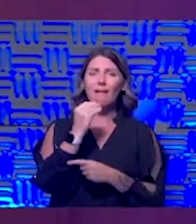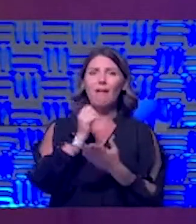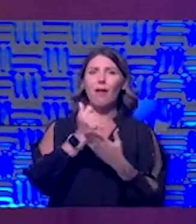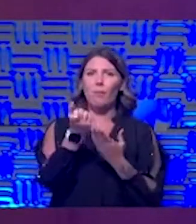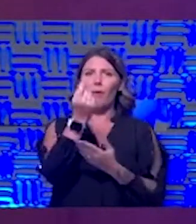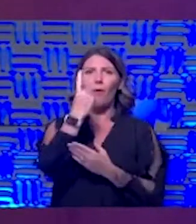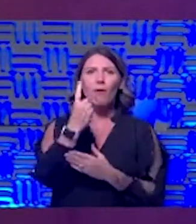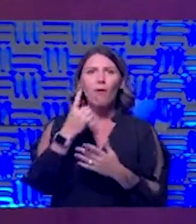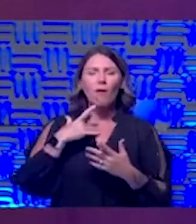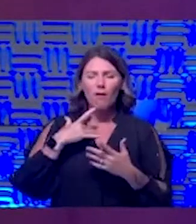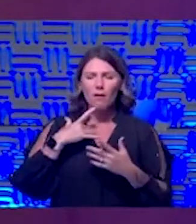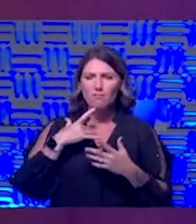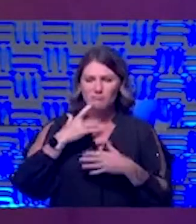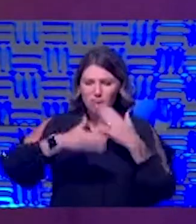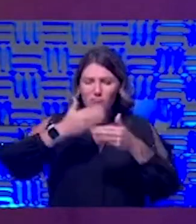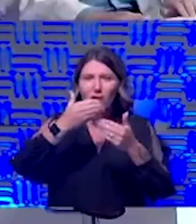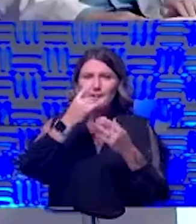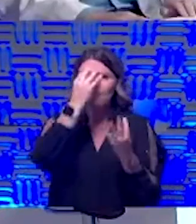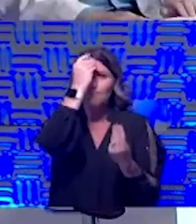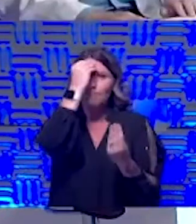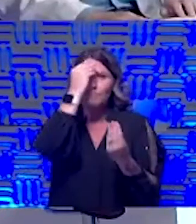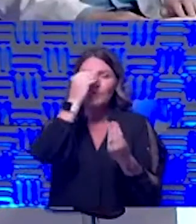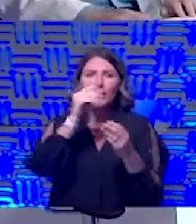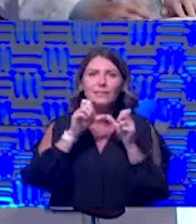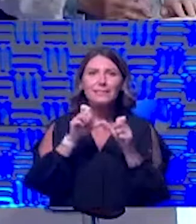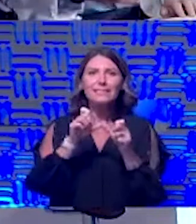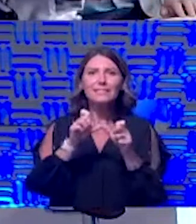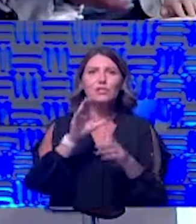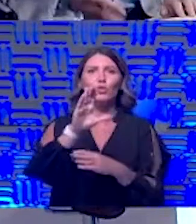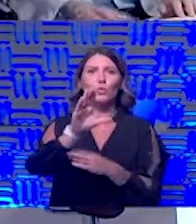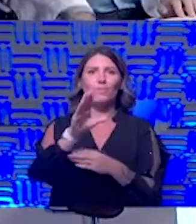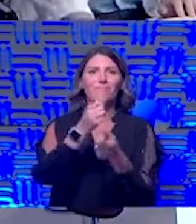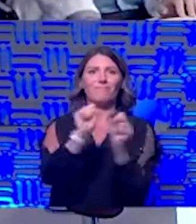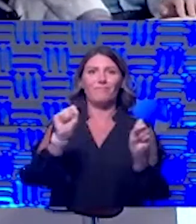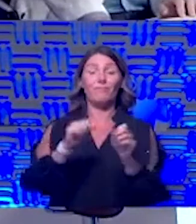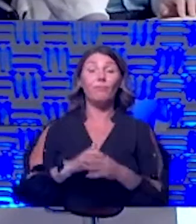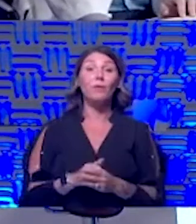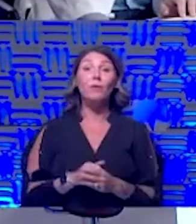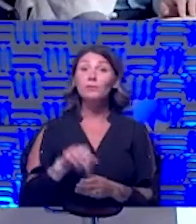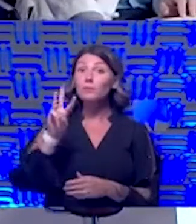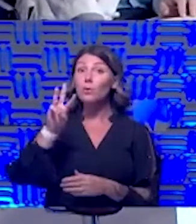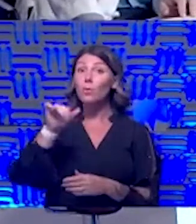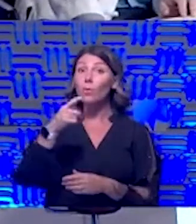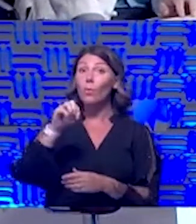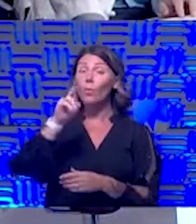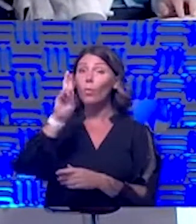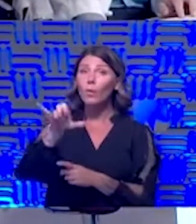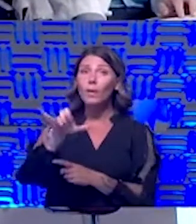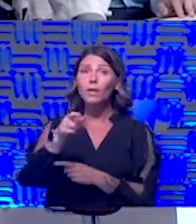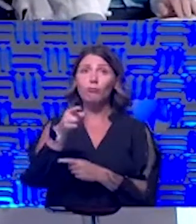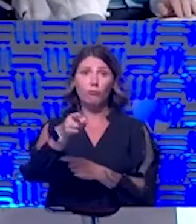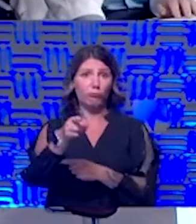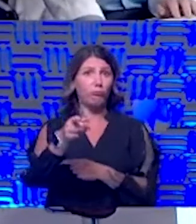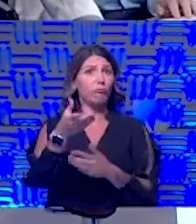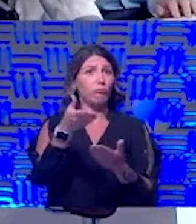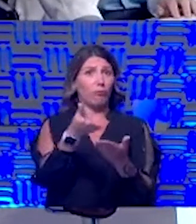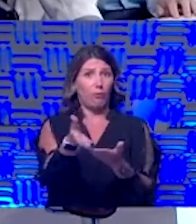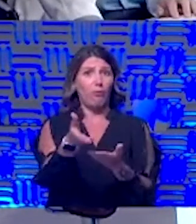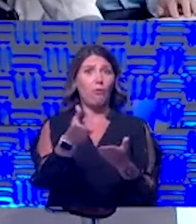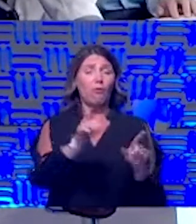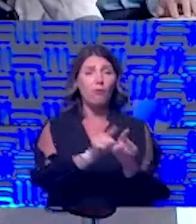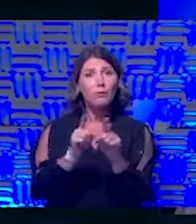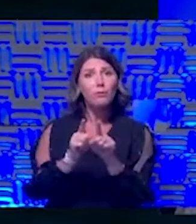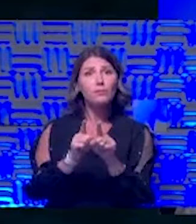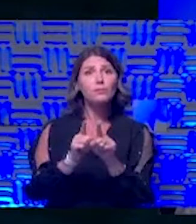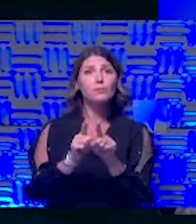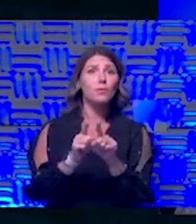and continue to stay on their path. So Whitney, you're out there on the front lines as well then, dealing with people who have issues